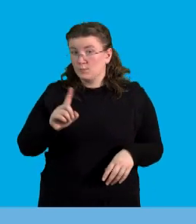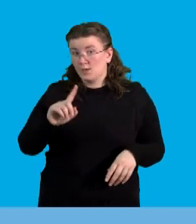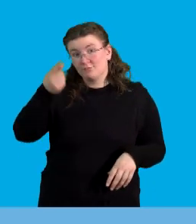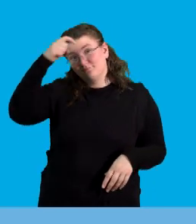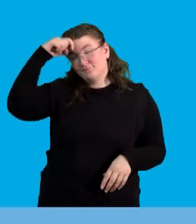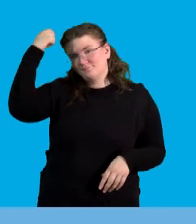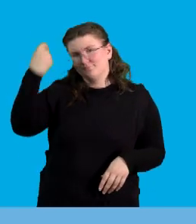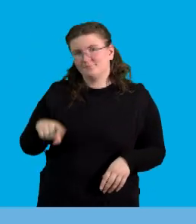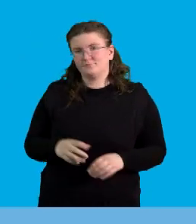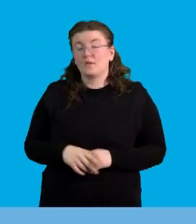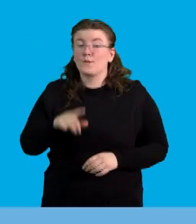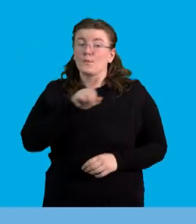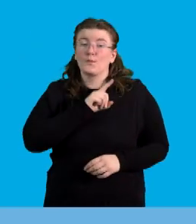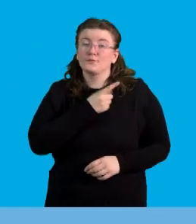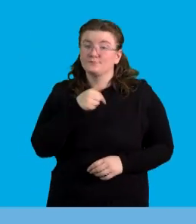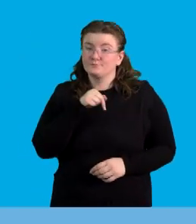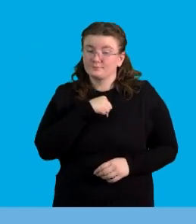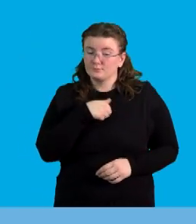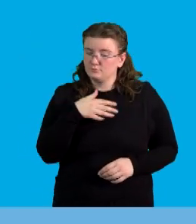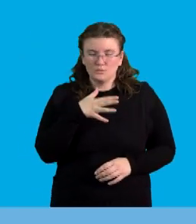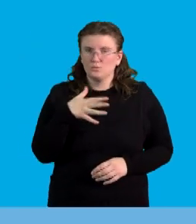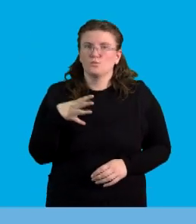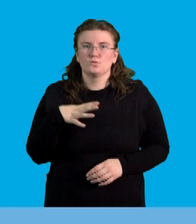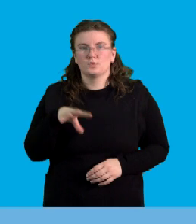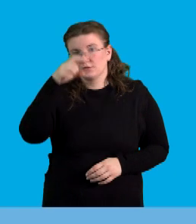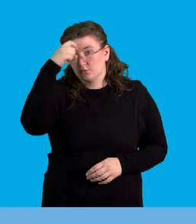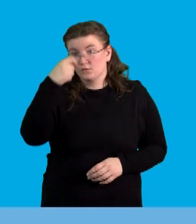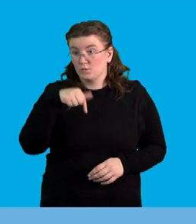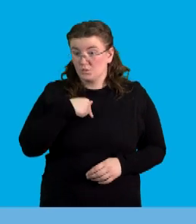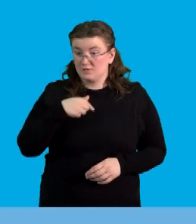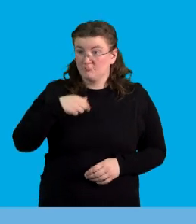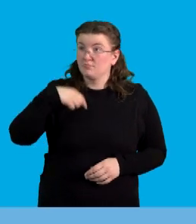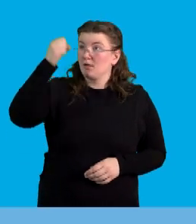that's heat, because we are not looking for, whenever we